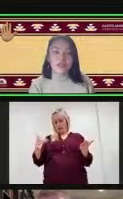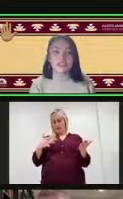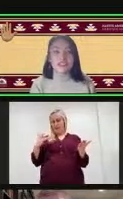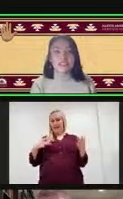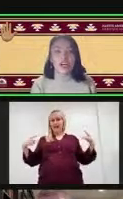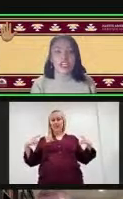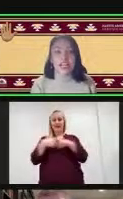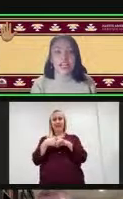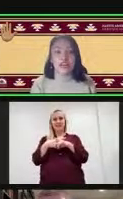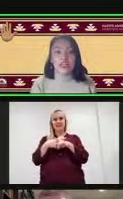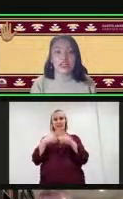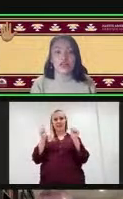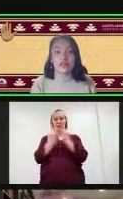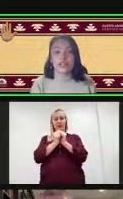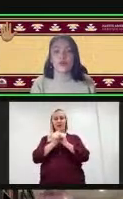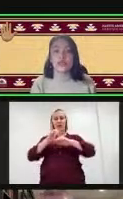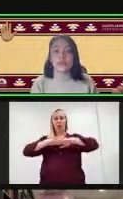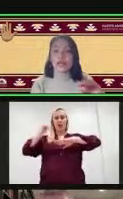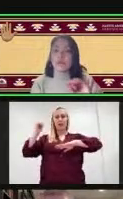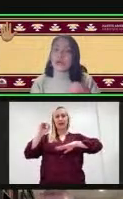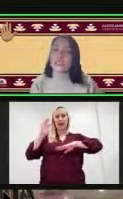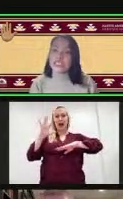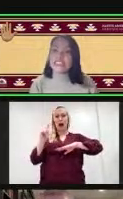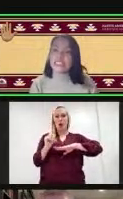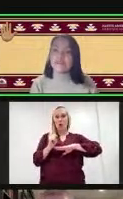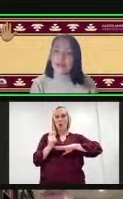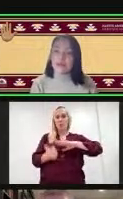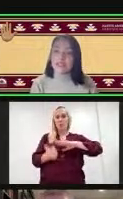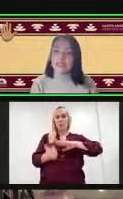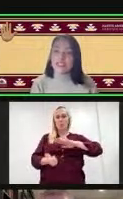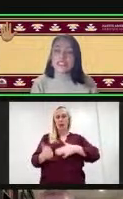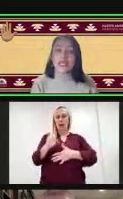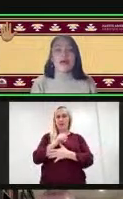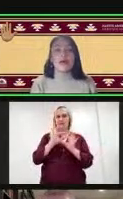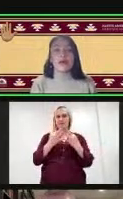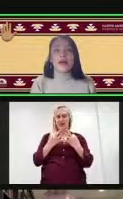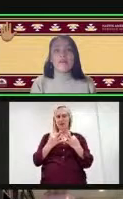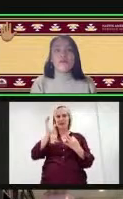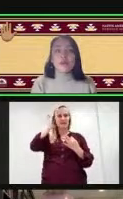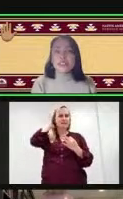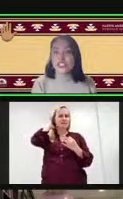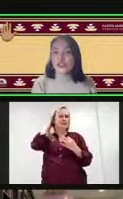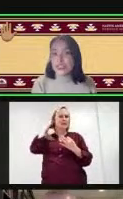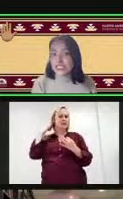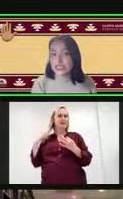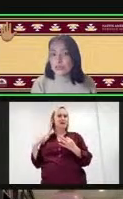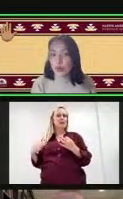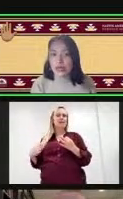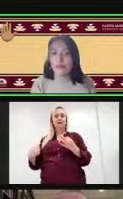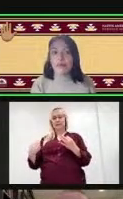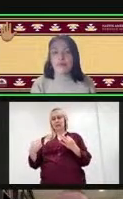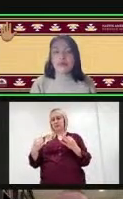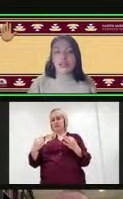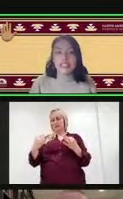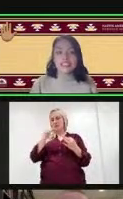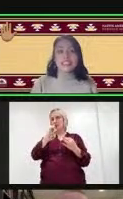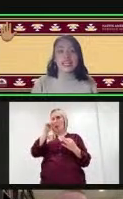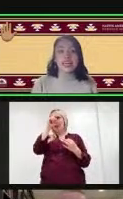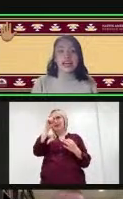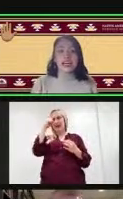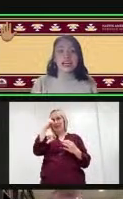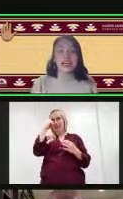conflicted with calling out, like only like prioritize this families. Not because I don't think it's important, but